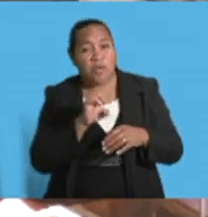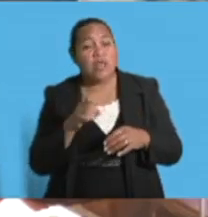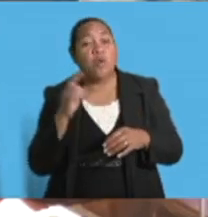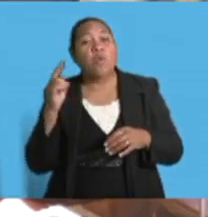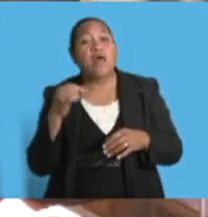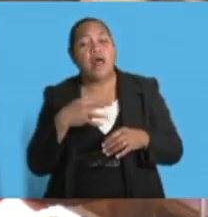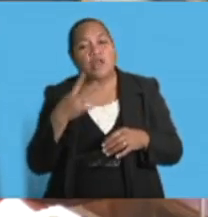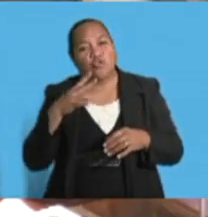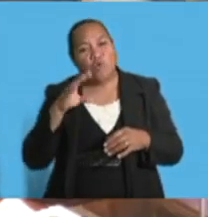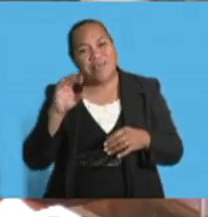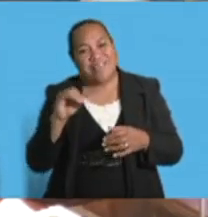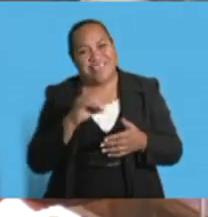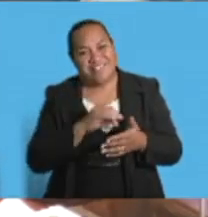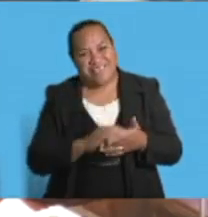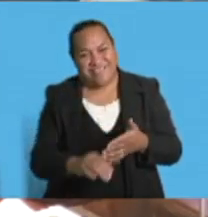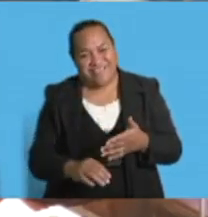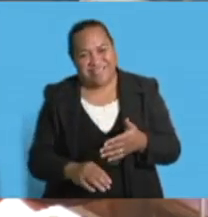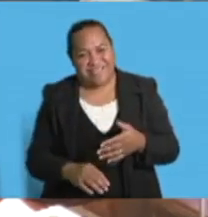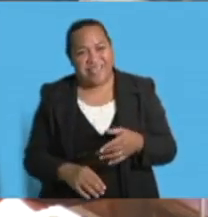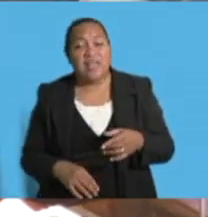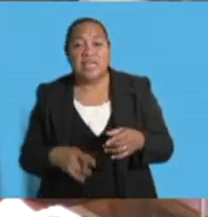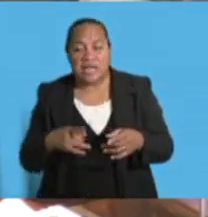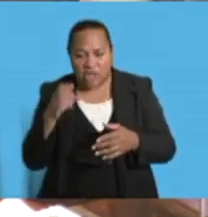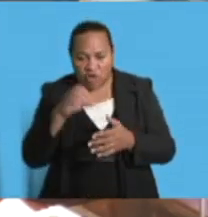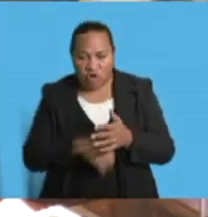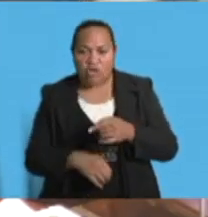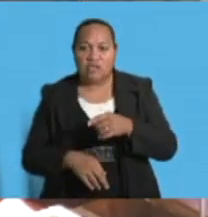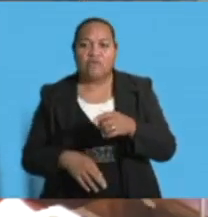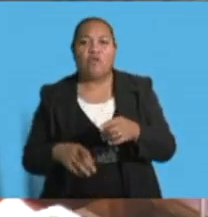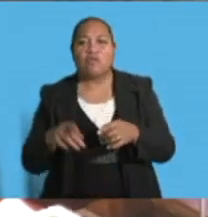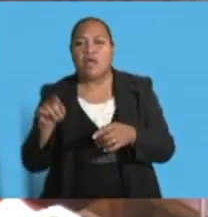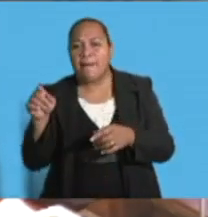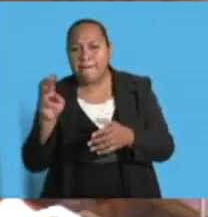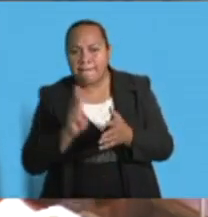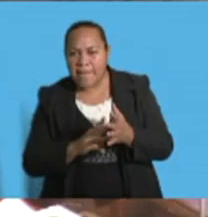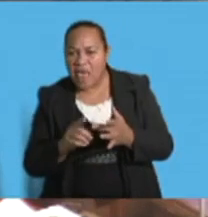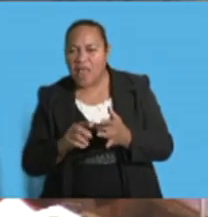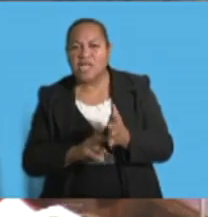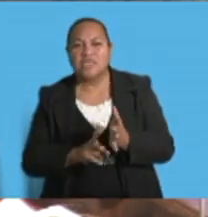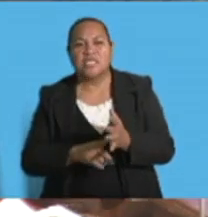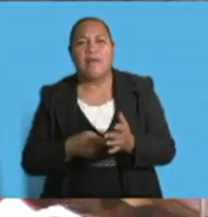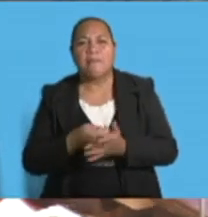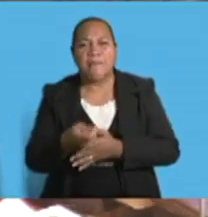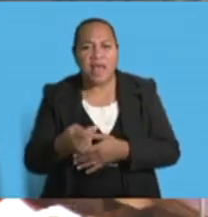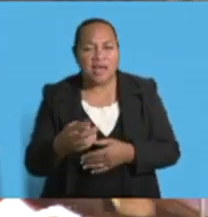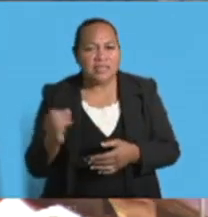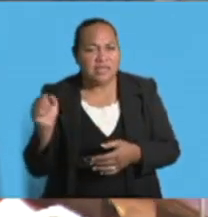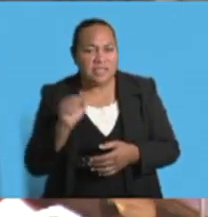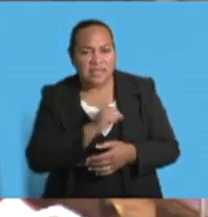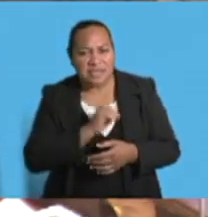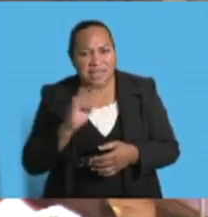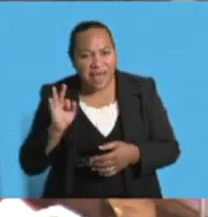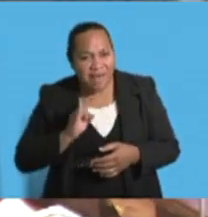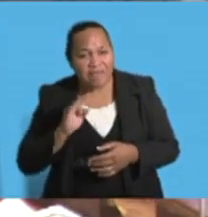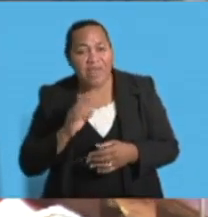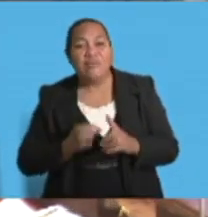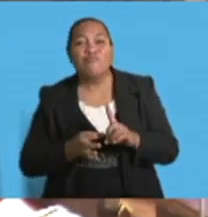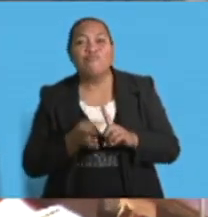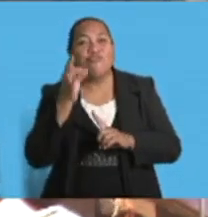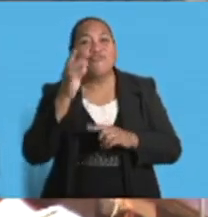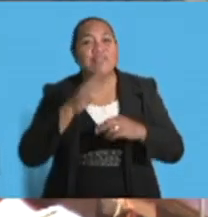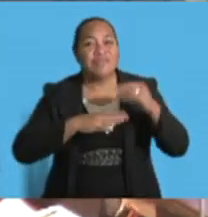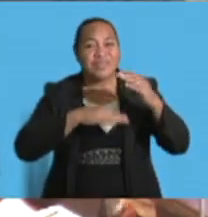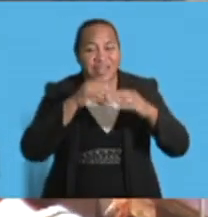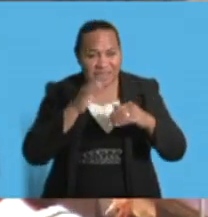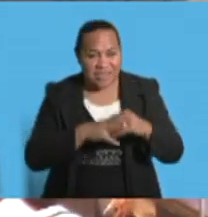dollars. That includes the cost of running the mills, marketing, paying the staff, and improving the infrastructure, among other things. Their